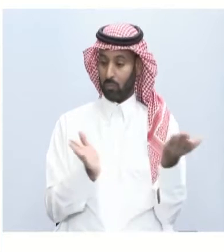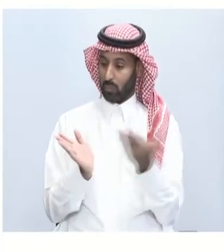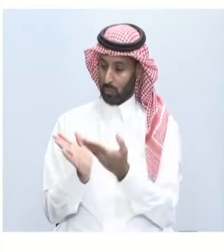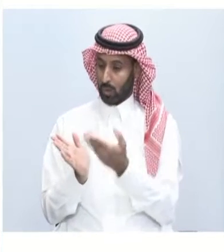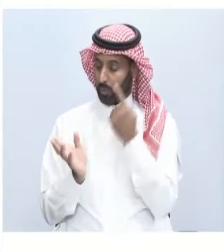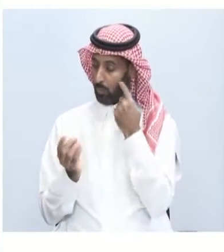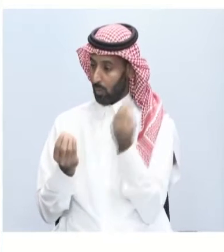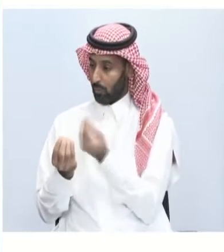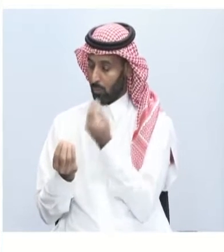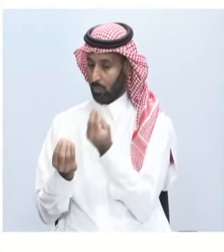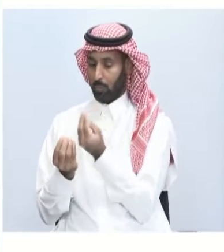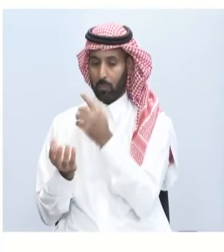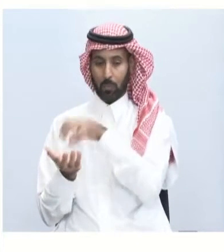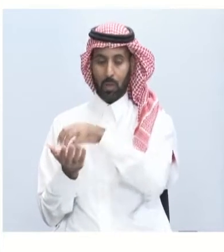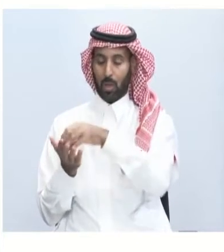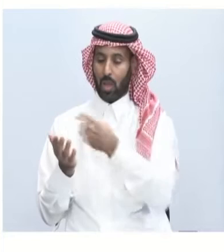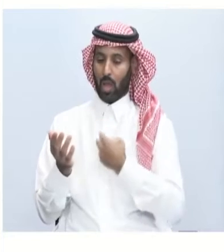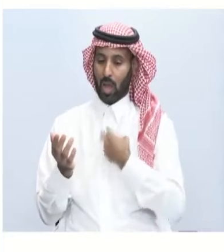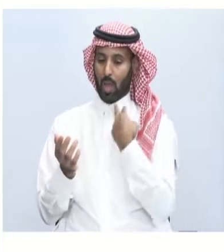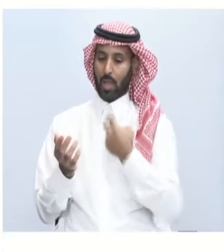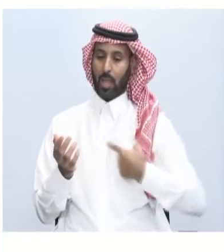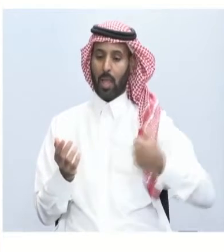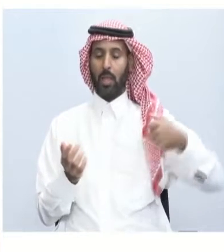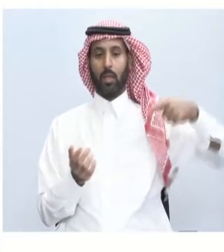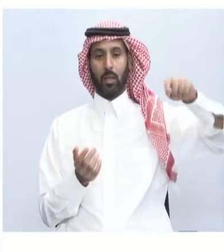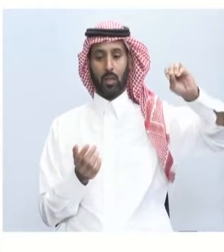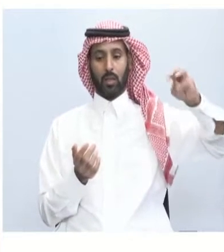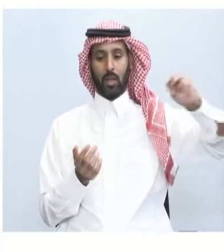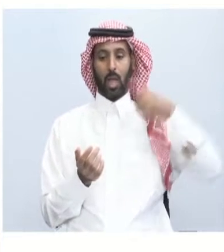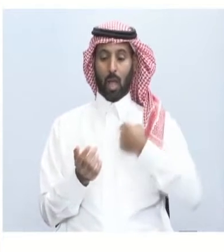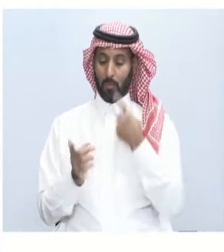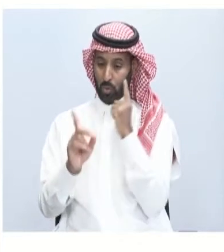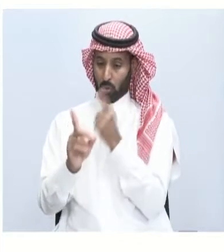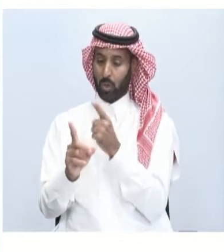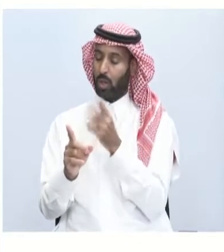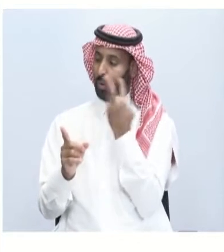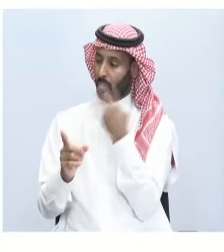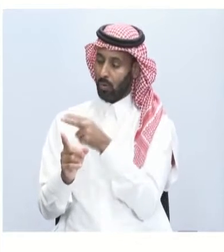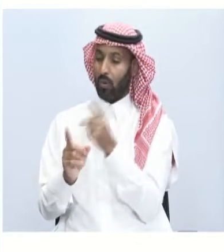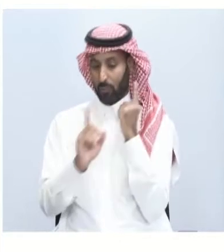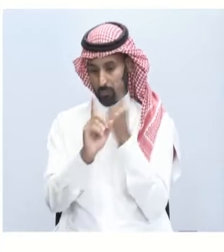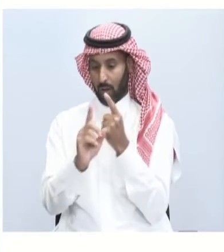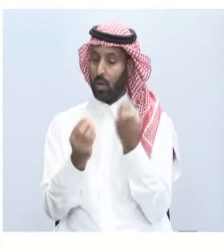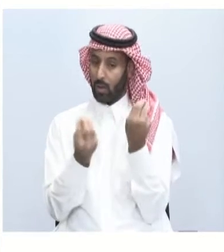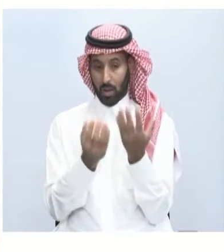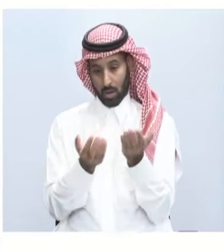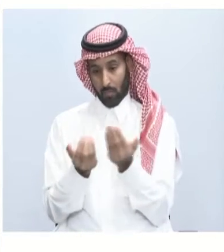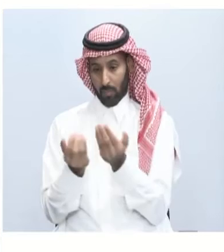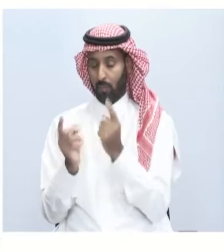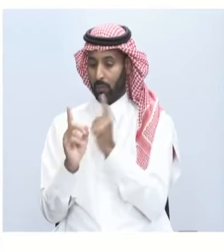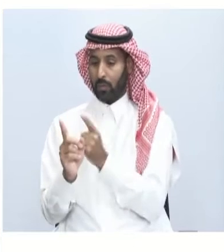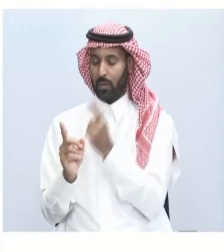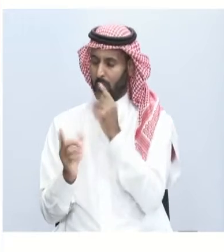Welcome to the museum. My name is Tom. I am your guide. Follow me. Please